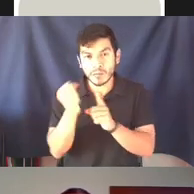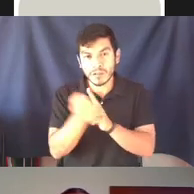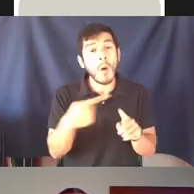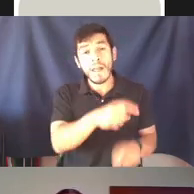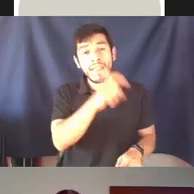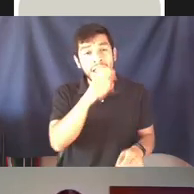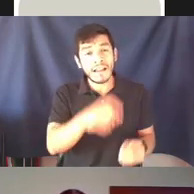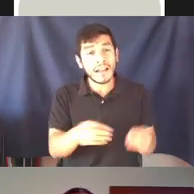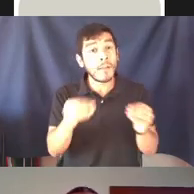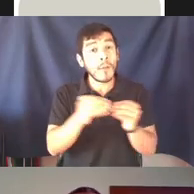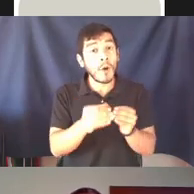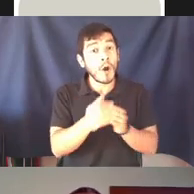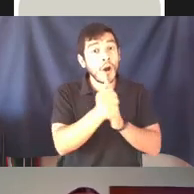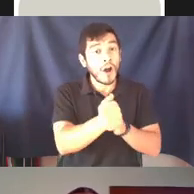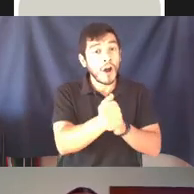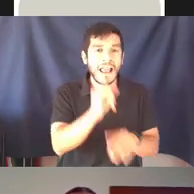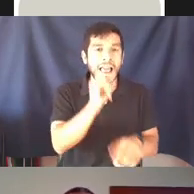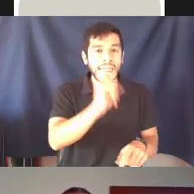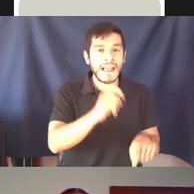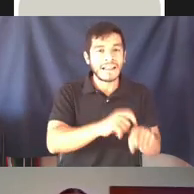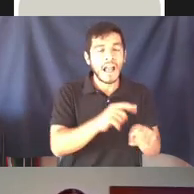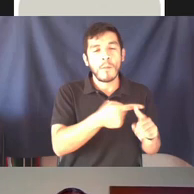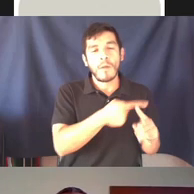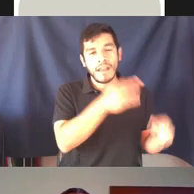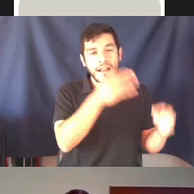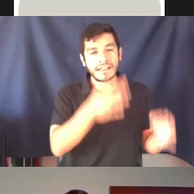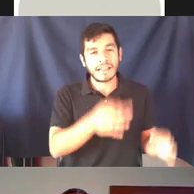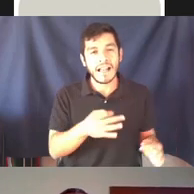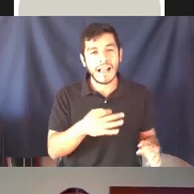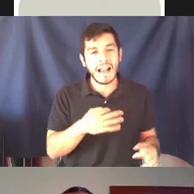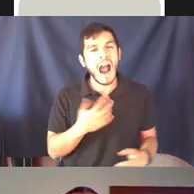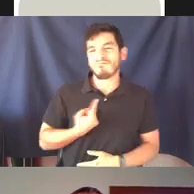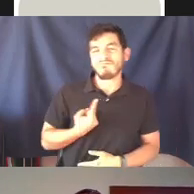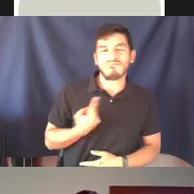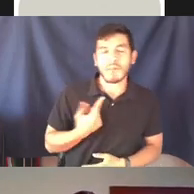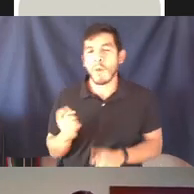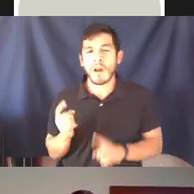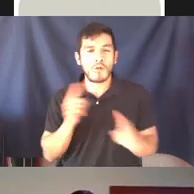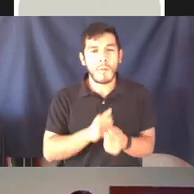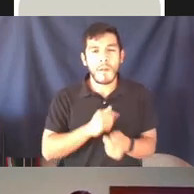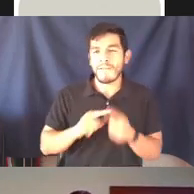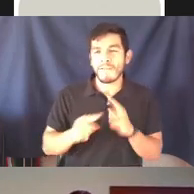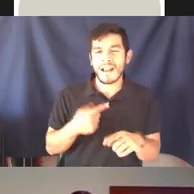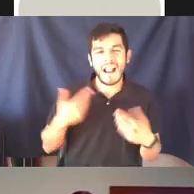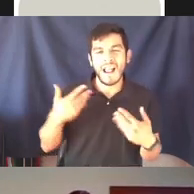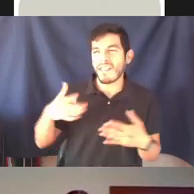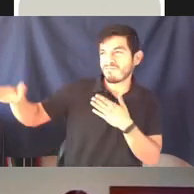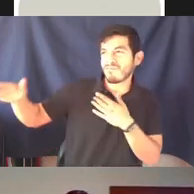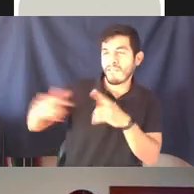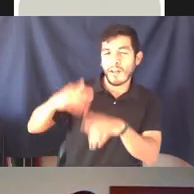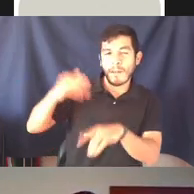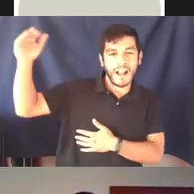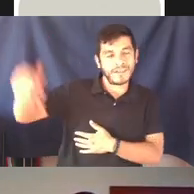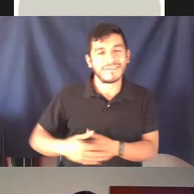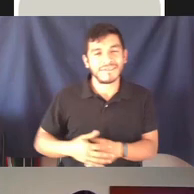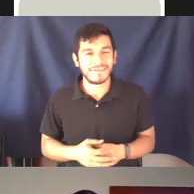where they're like, I just want to be with my friends. What do you grown-ups know about anything, right? So it can be a bit tricky. The one thing